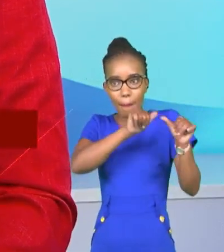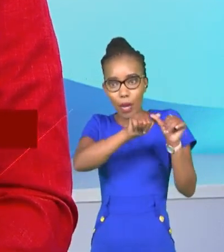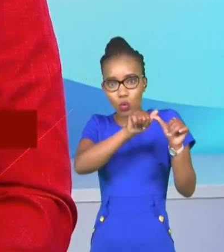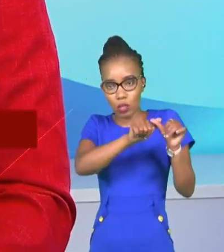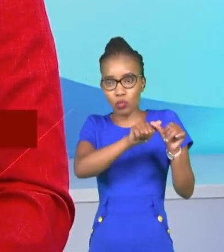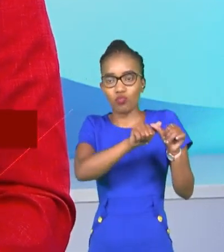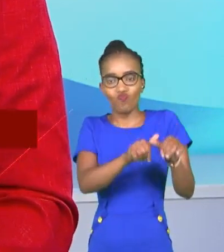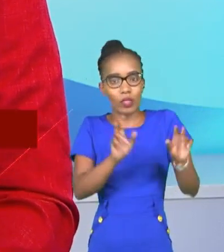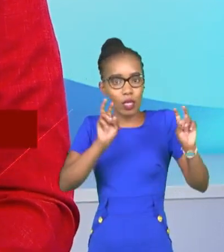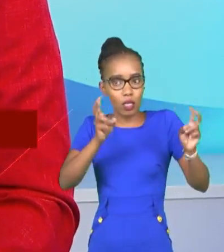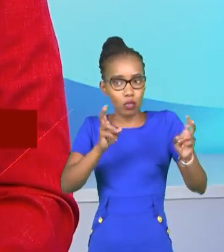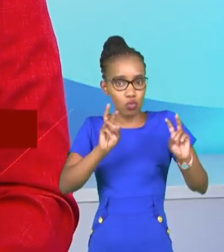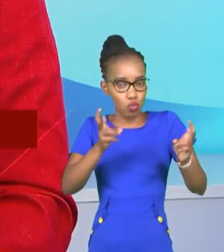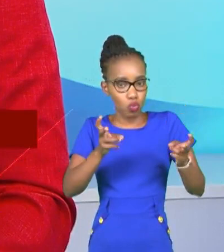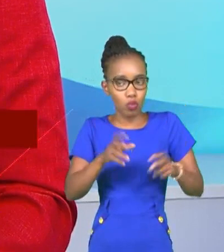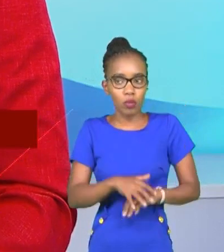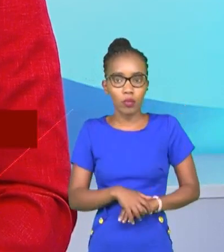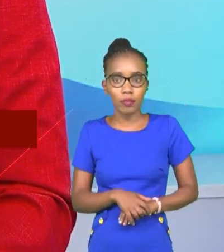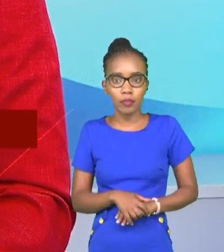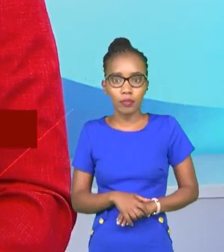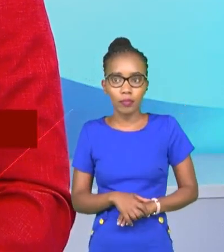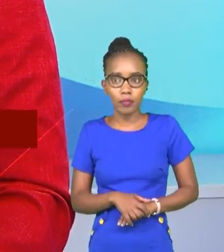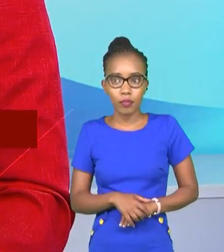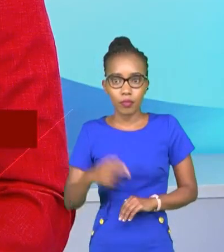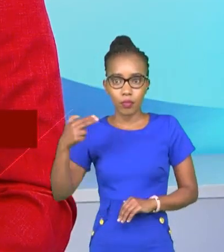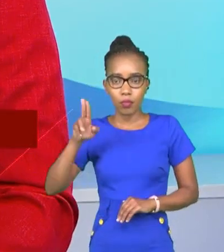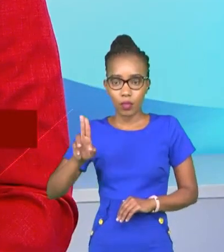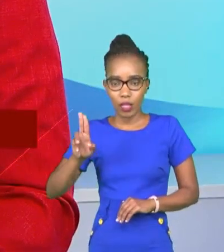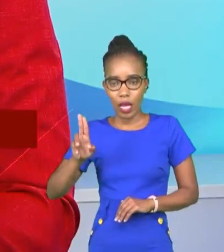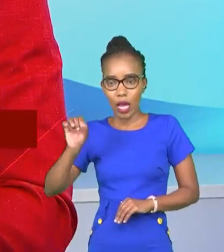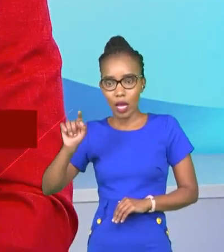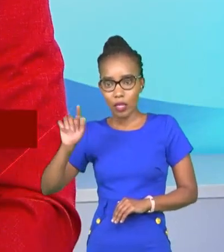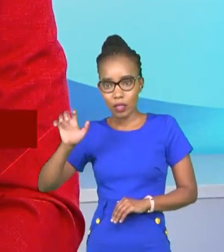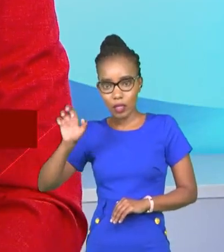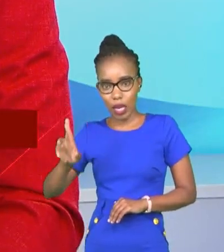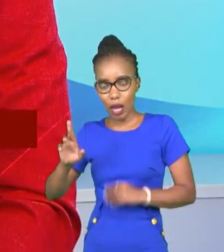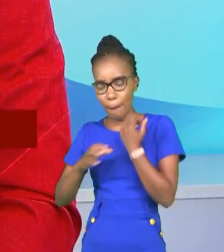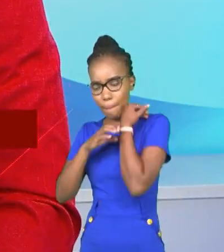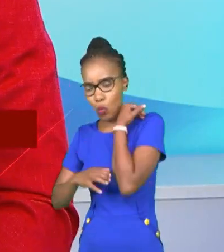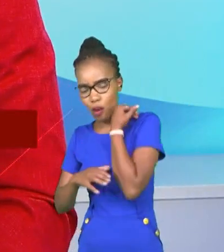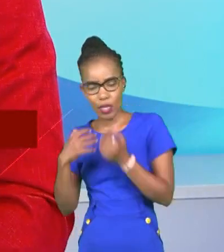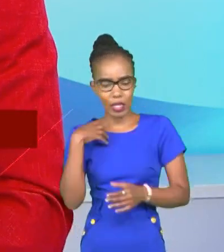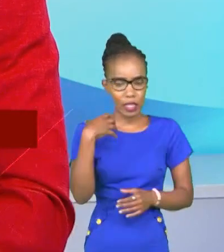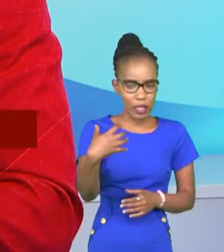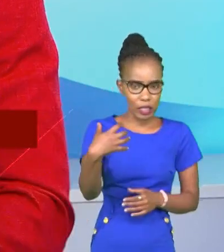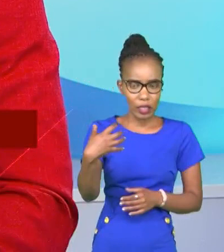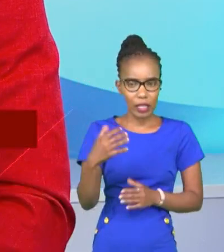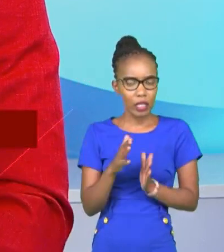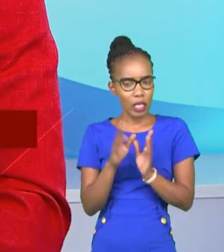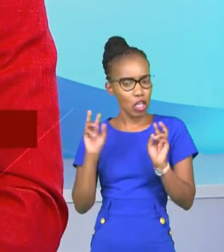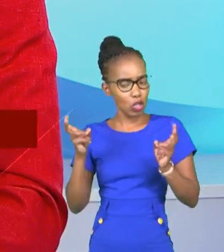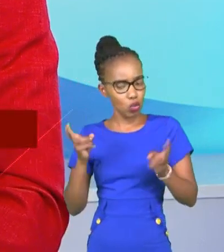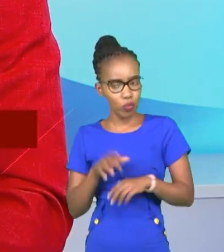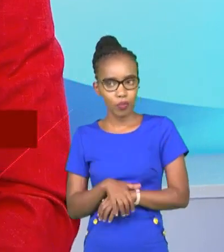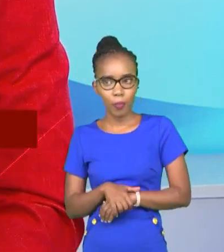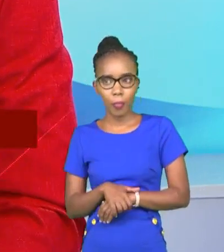has mentioned, and that is the Hustler versus the Dynasty narrative. One,